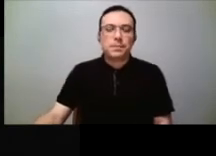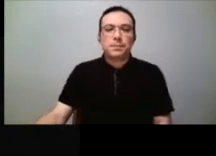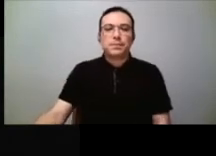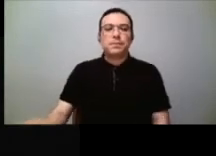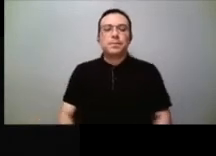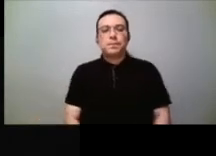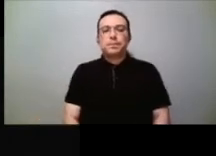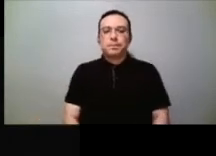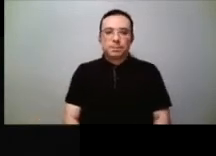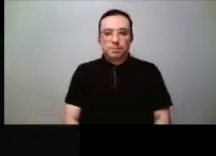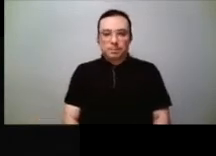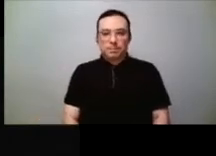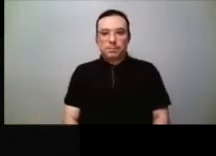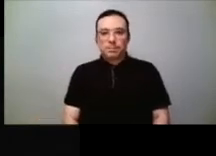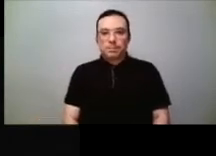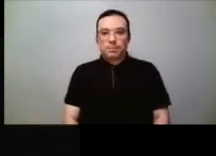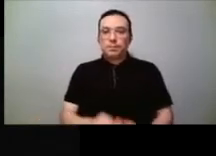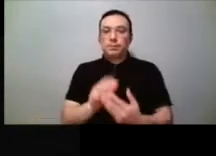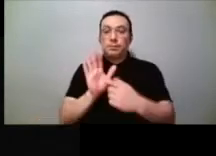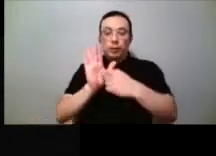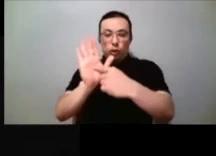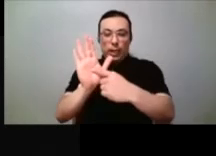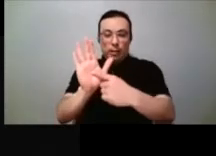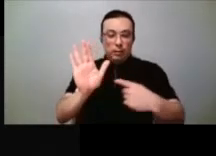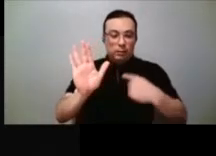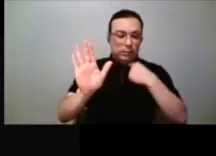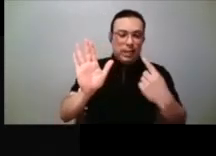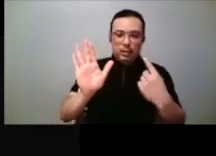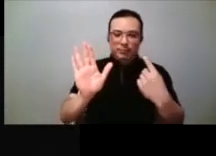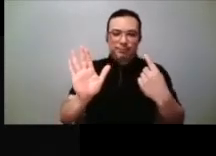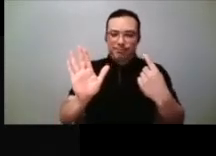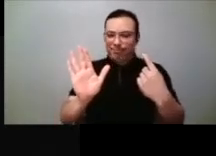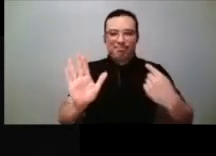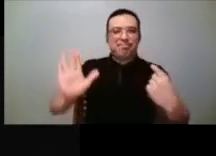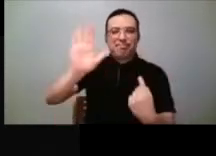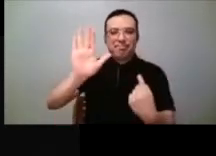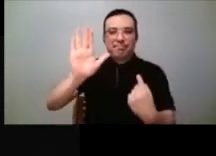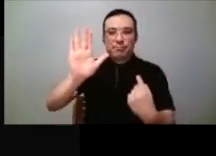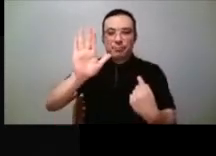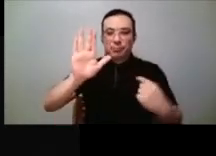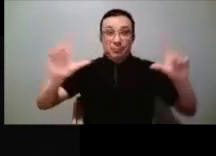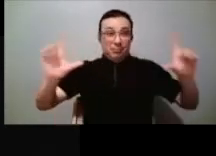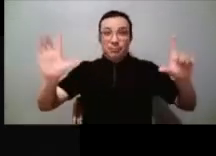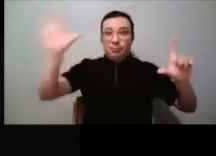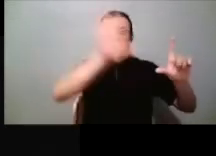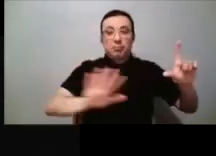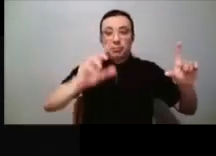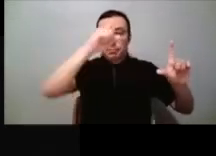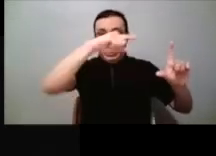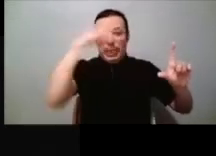Reversing the primacy of showing over telling, the screen is black and my voice addresses you directly.